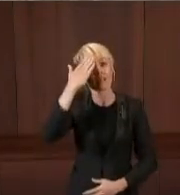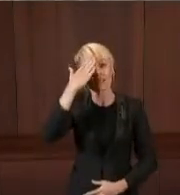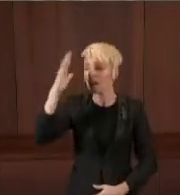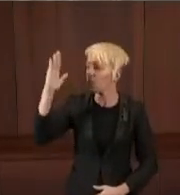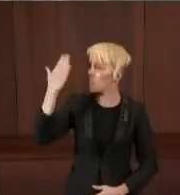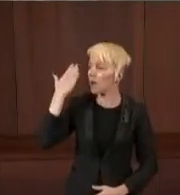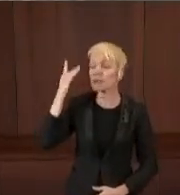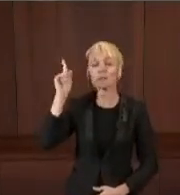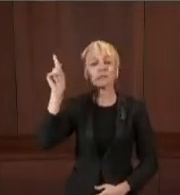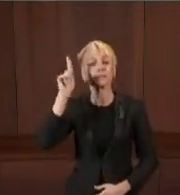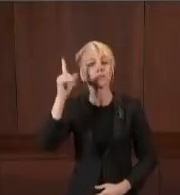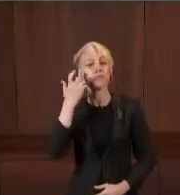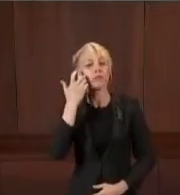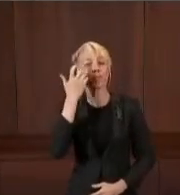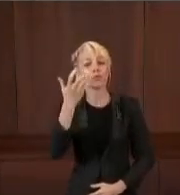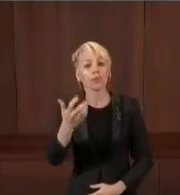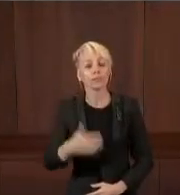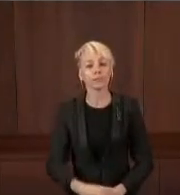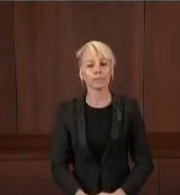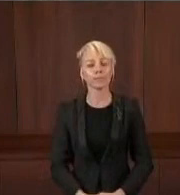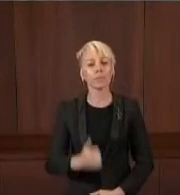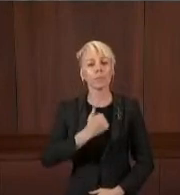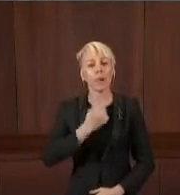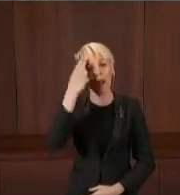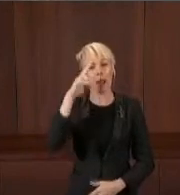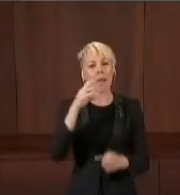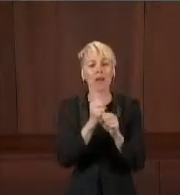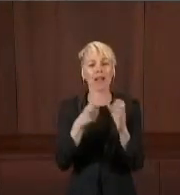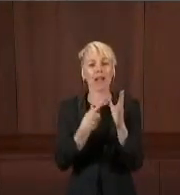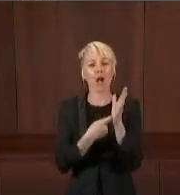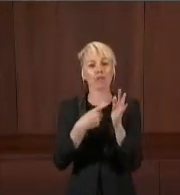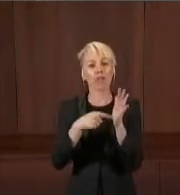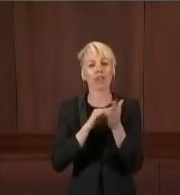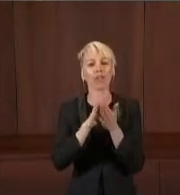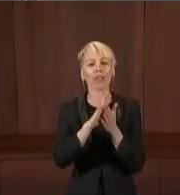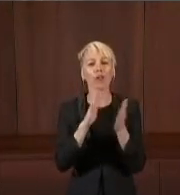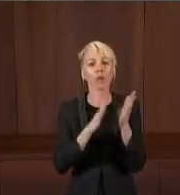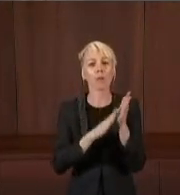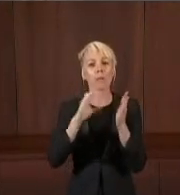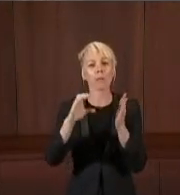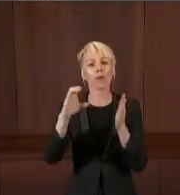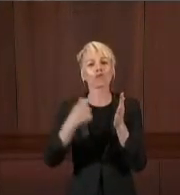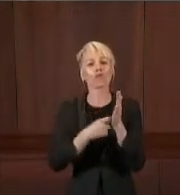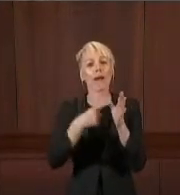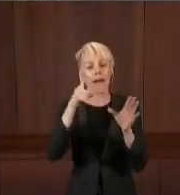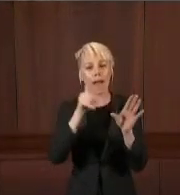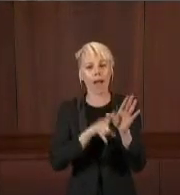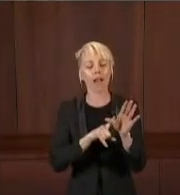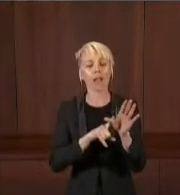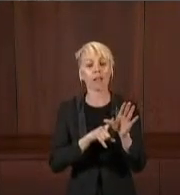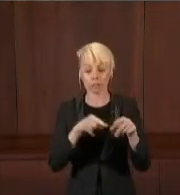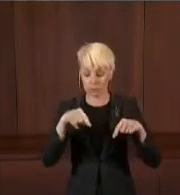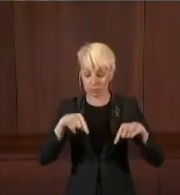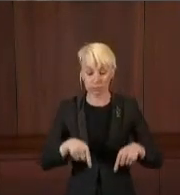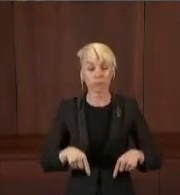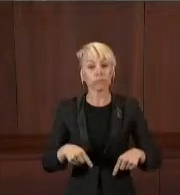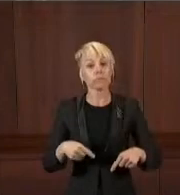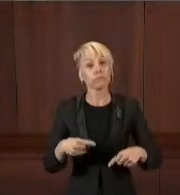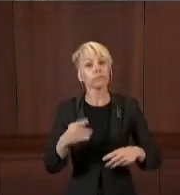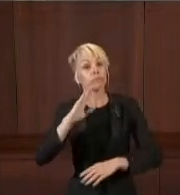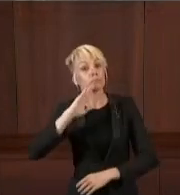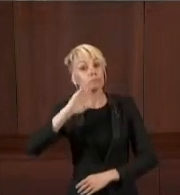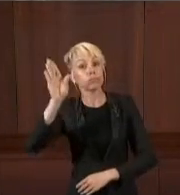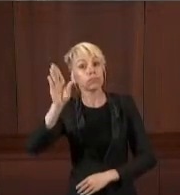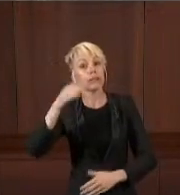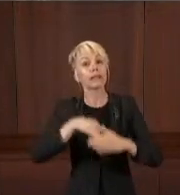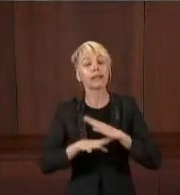emerging. I'm Gareth McRae, your host for today's Anzac Day service, which is being broadcast live from the Anzac